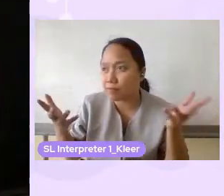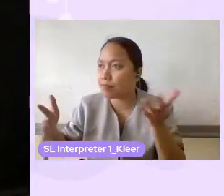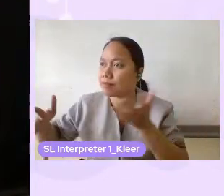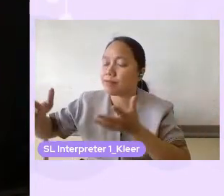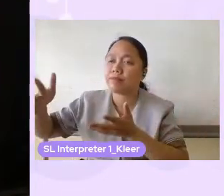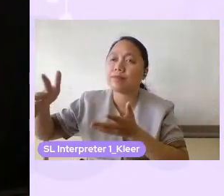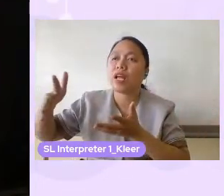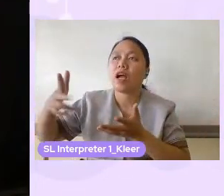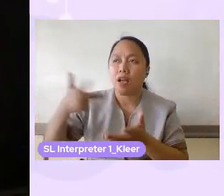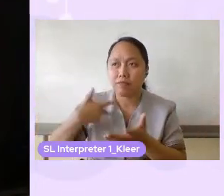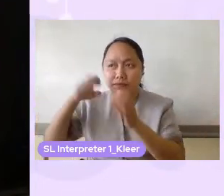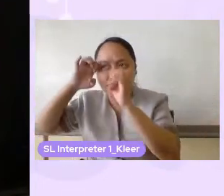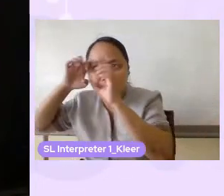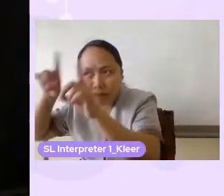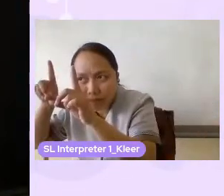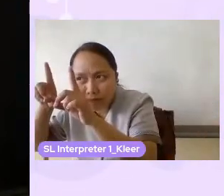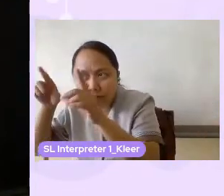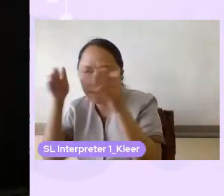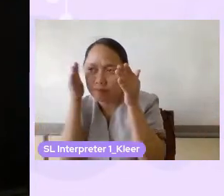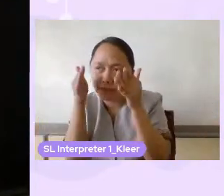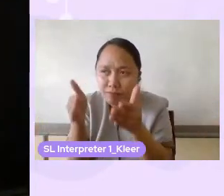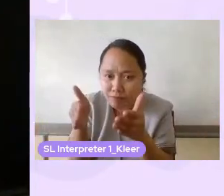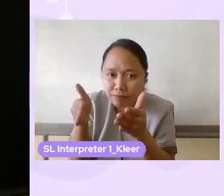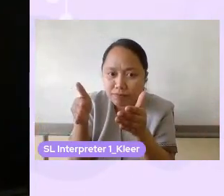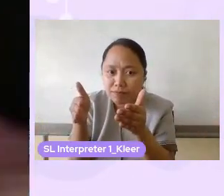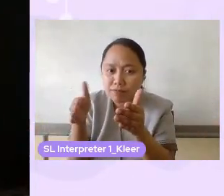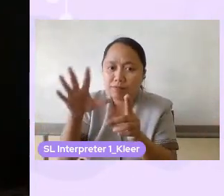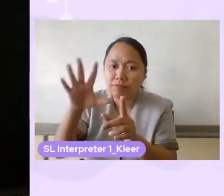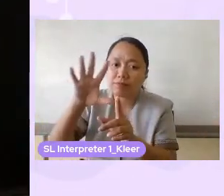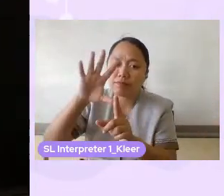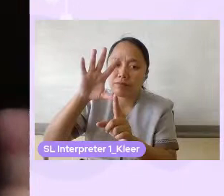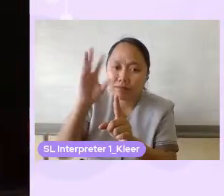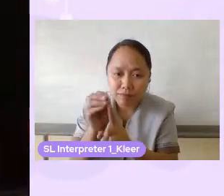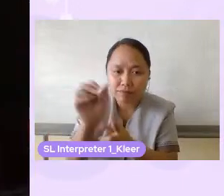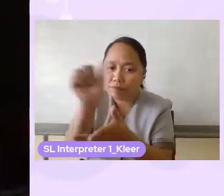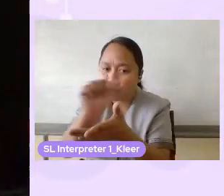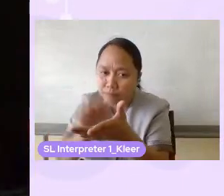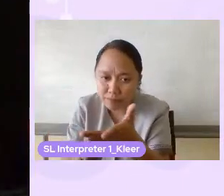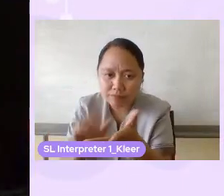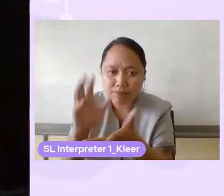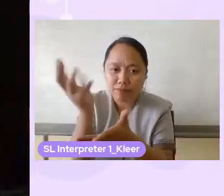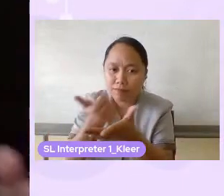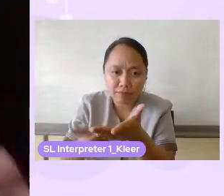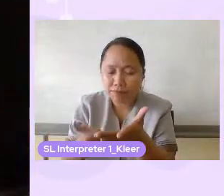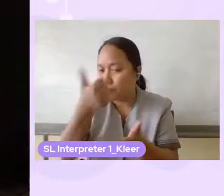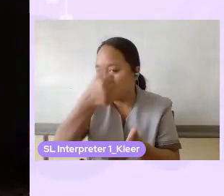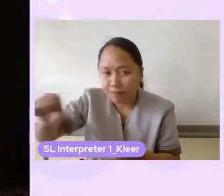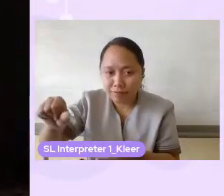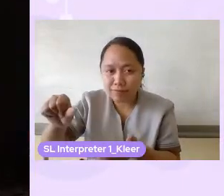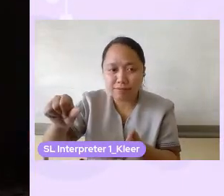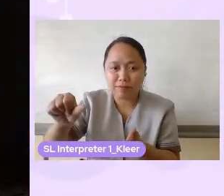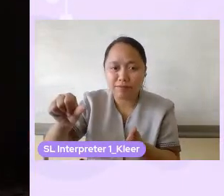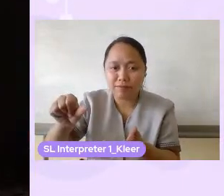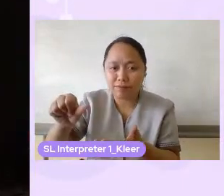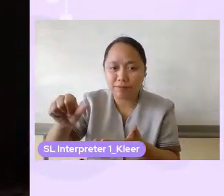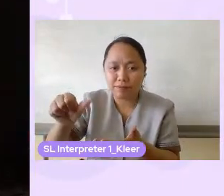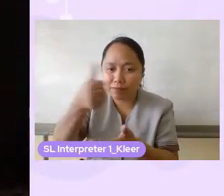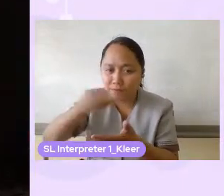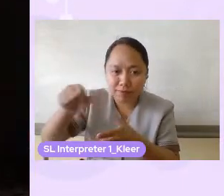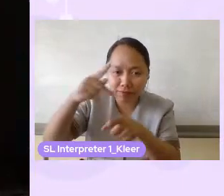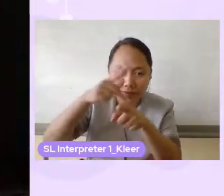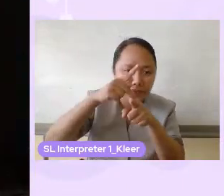education, nandun sila sa culture or arts or ano pang klaseng field, pag sila ay digitally skilled,